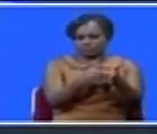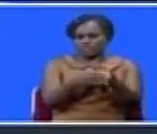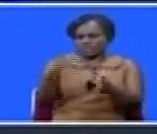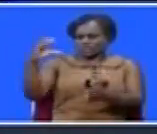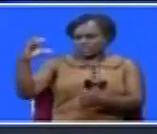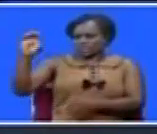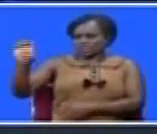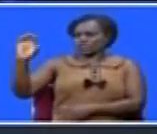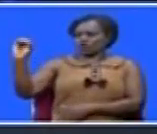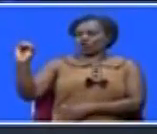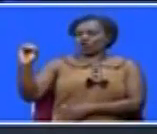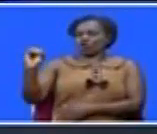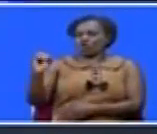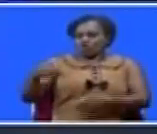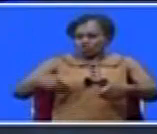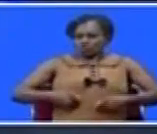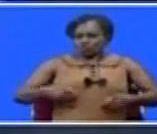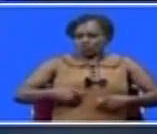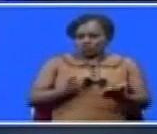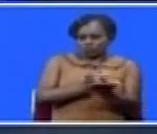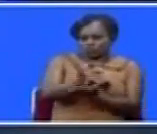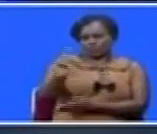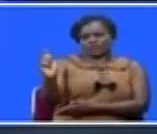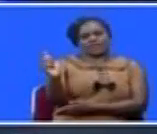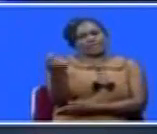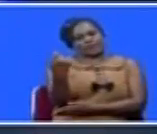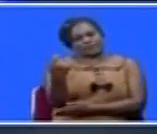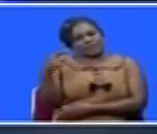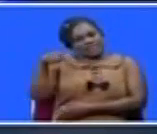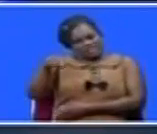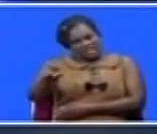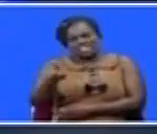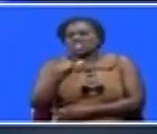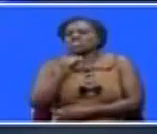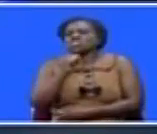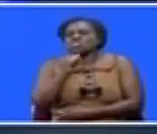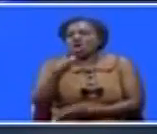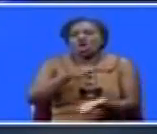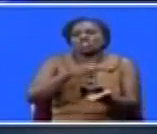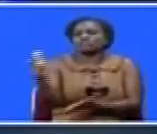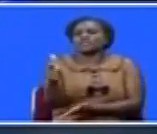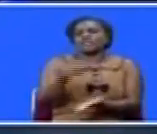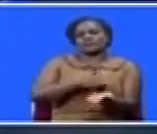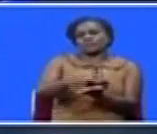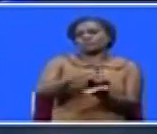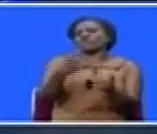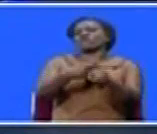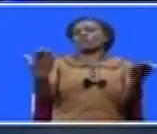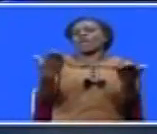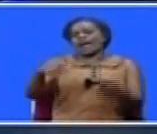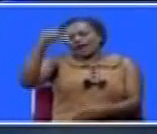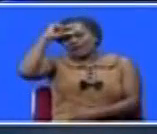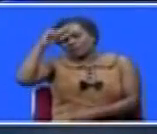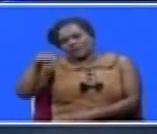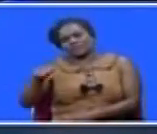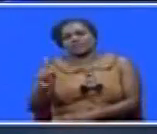CEO of the Youth Fund in Kenya. Again, that not a fabrication of the media, but coming from the government